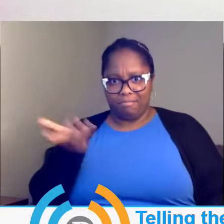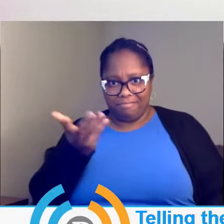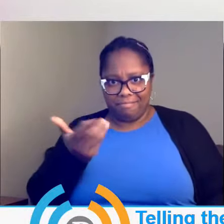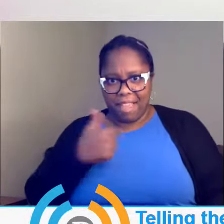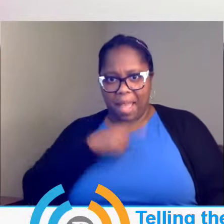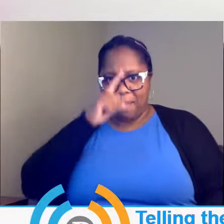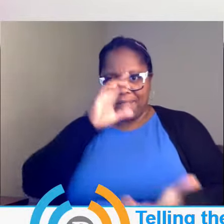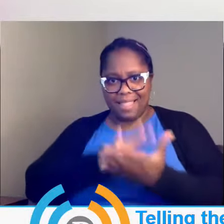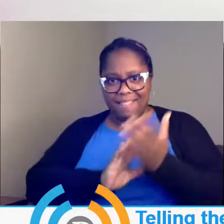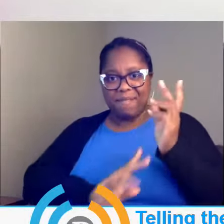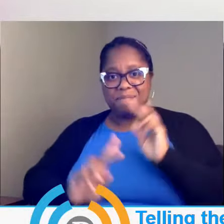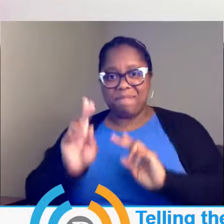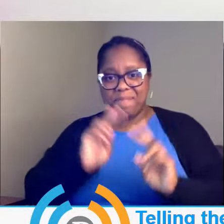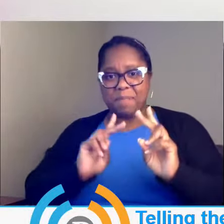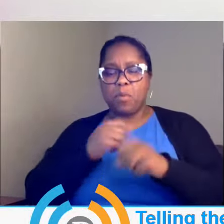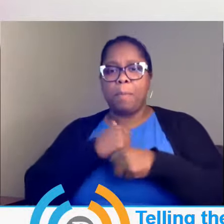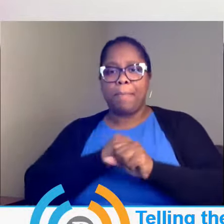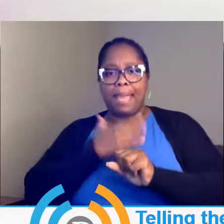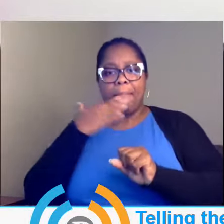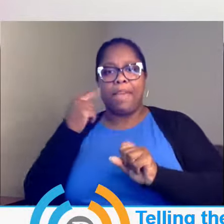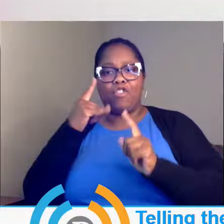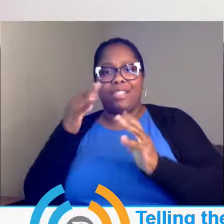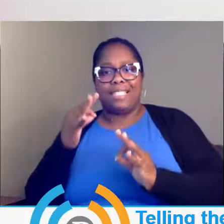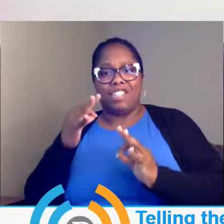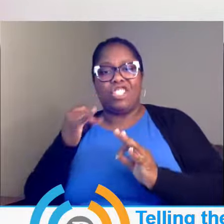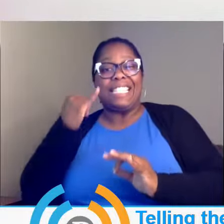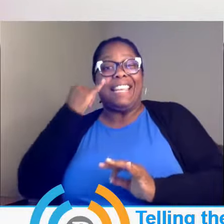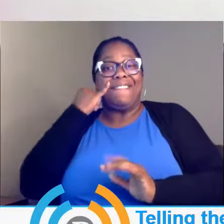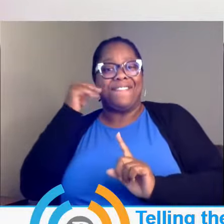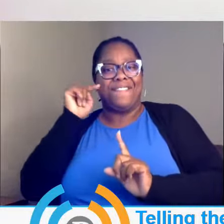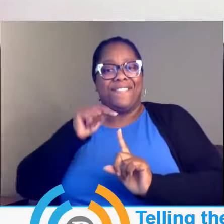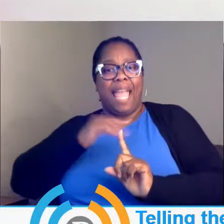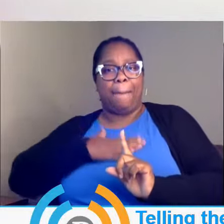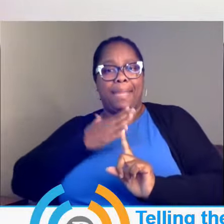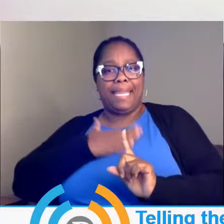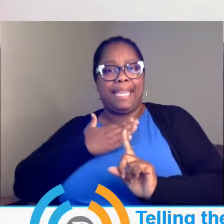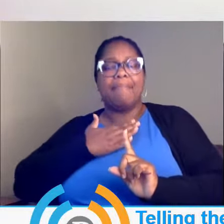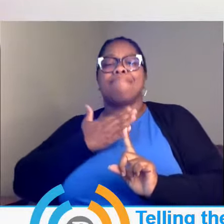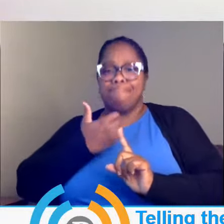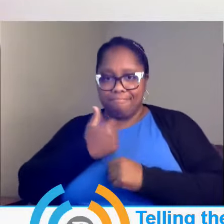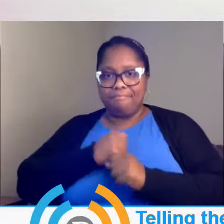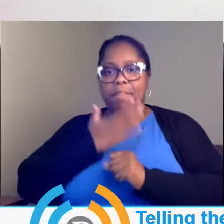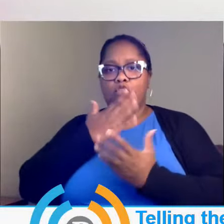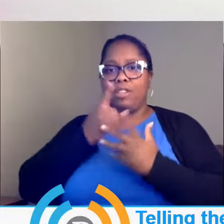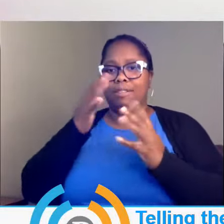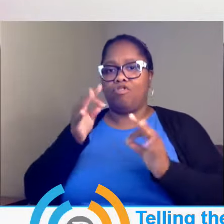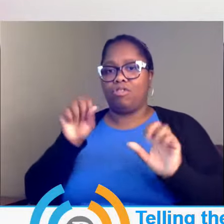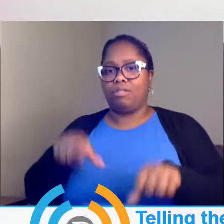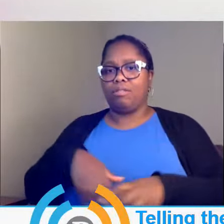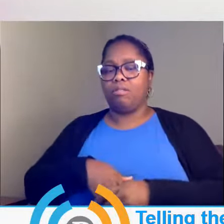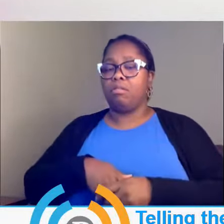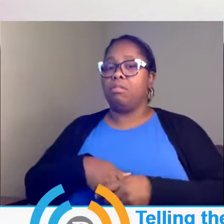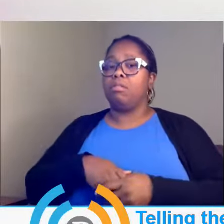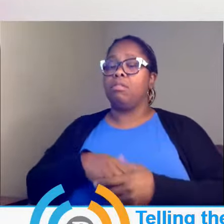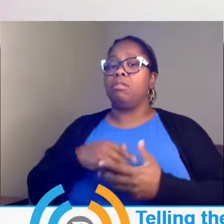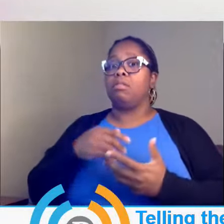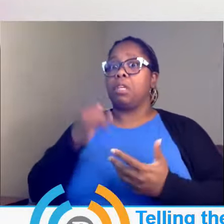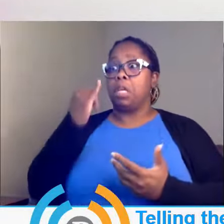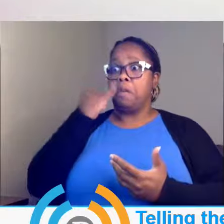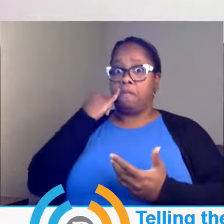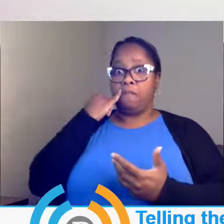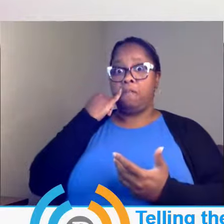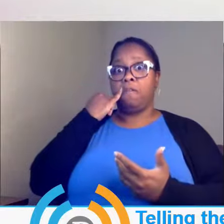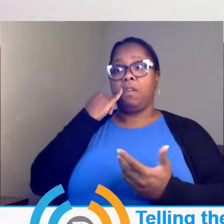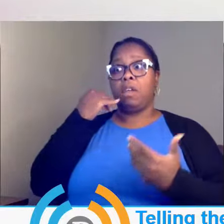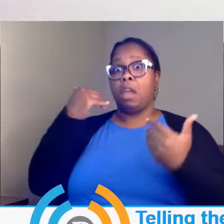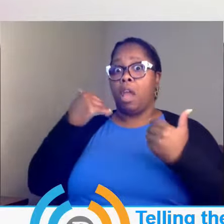people make better decisions when they're happy. I believe people are able to care for themselves and others better when they have